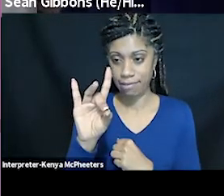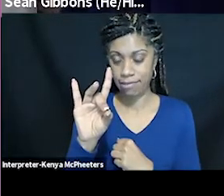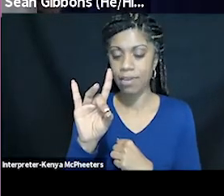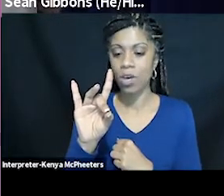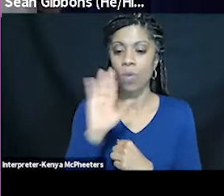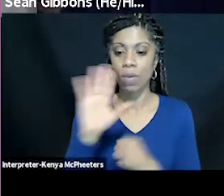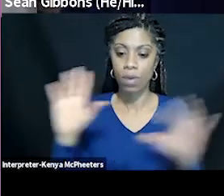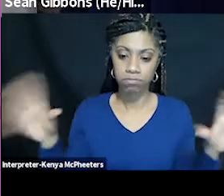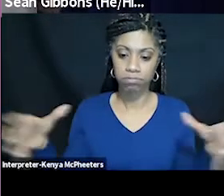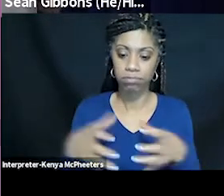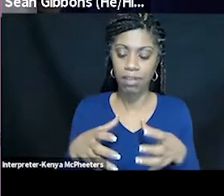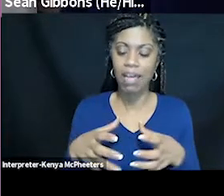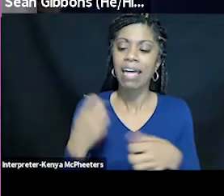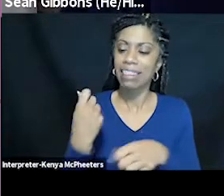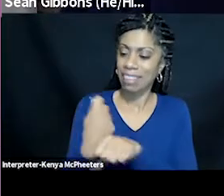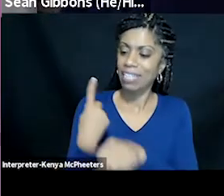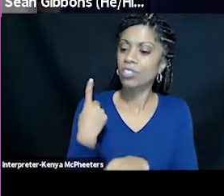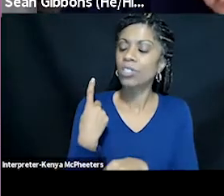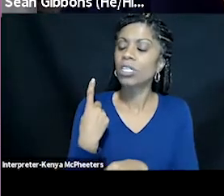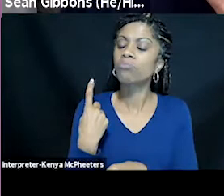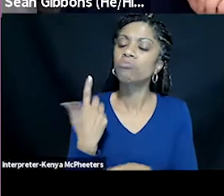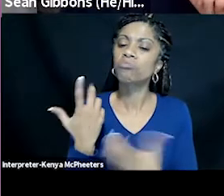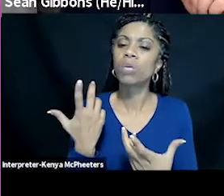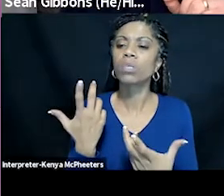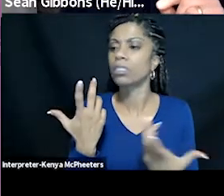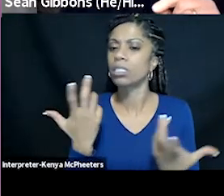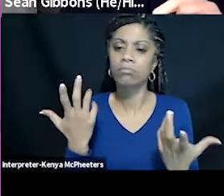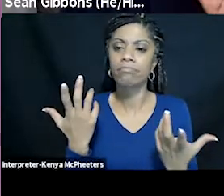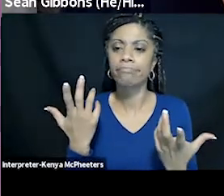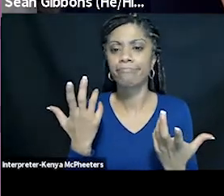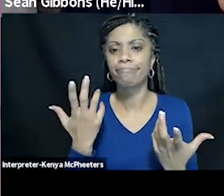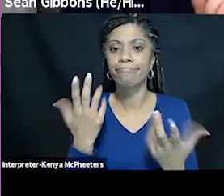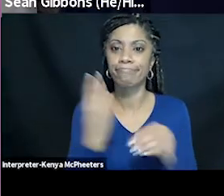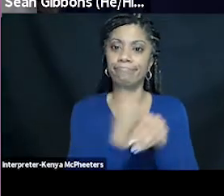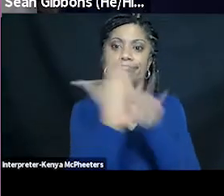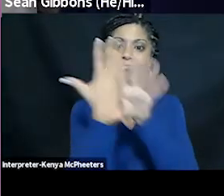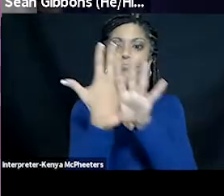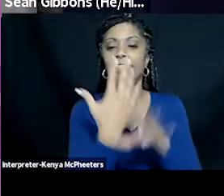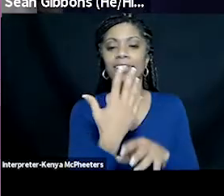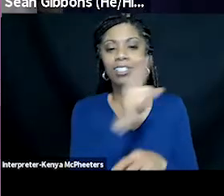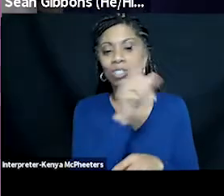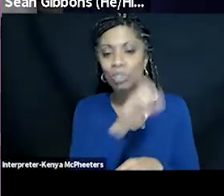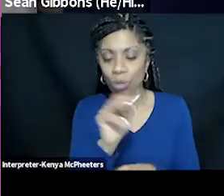this virtually. We're still trying to figure out our plans for this year, but be grateful to have you with us if you're able to manage it. And that will be